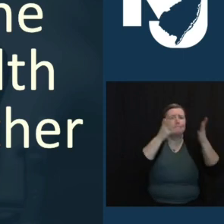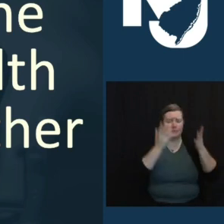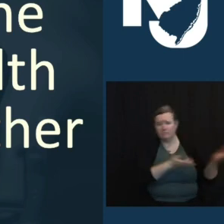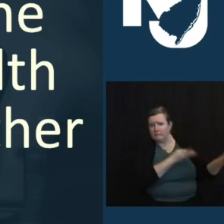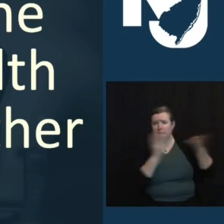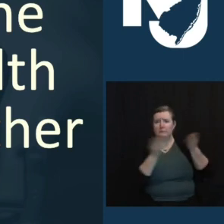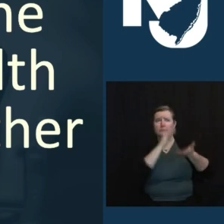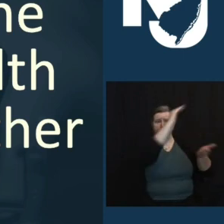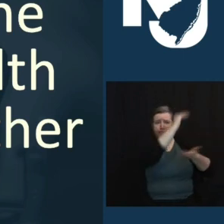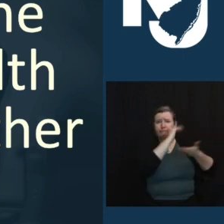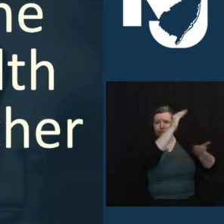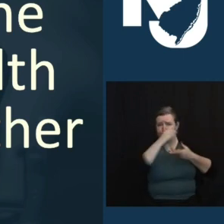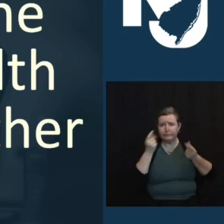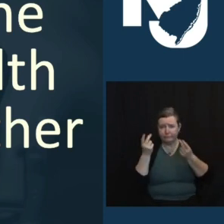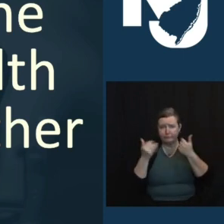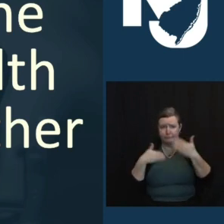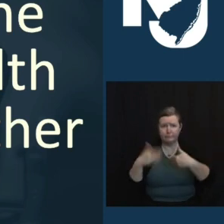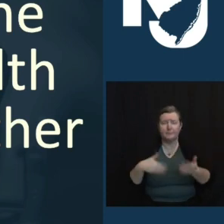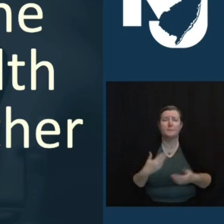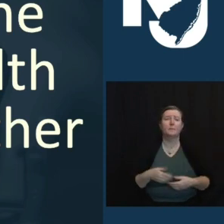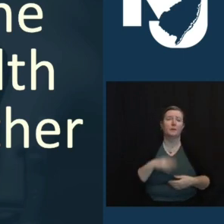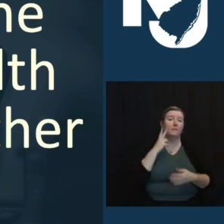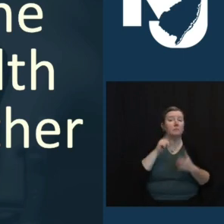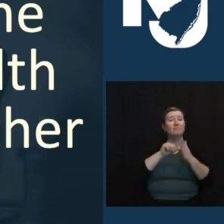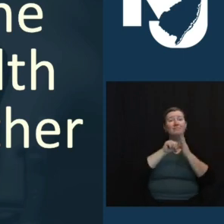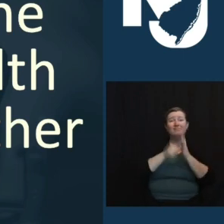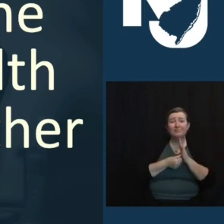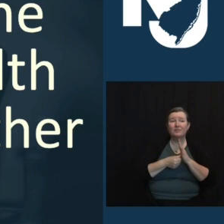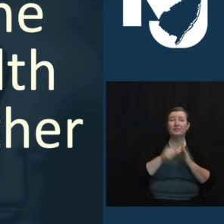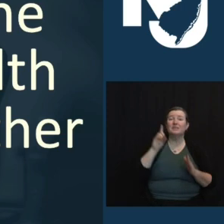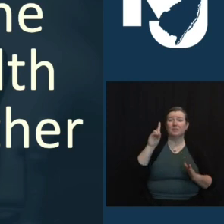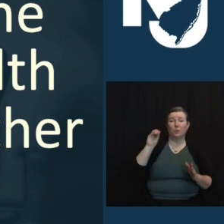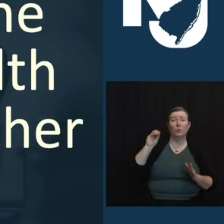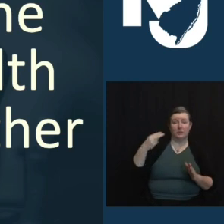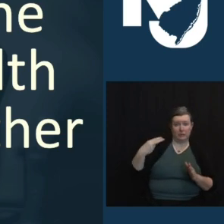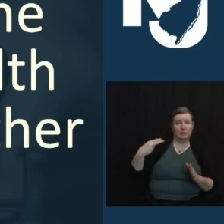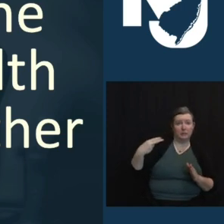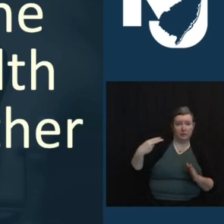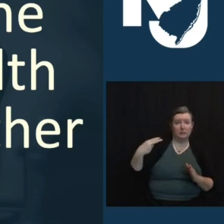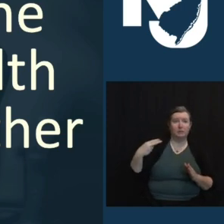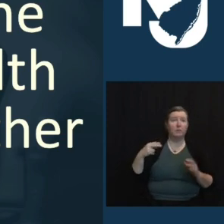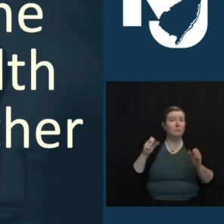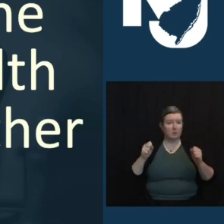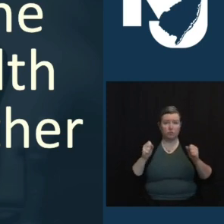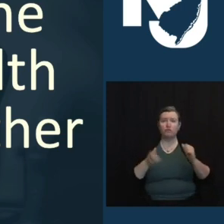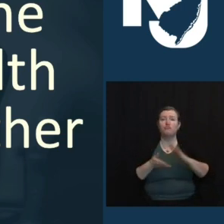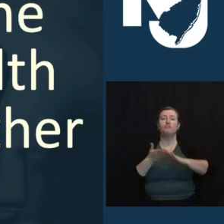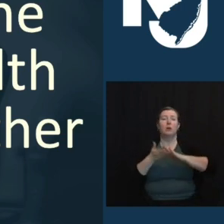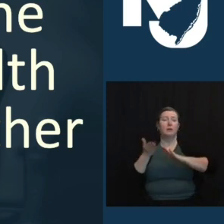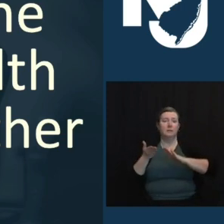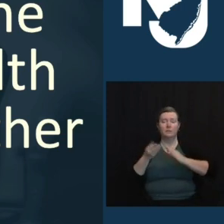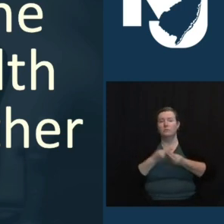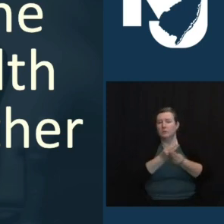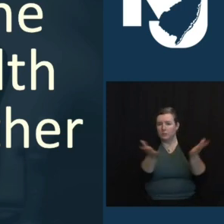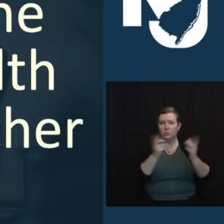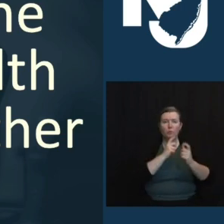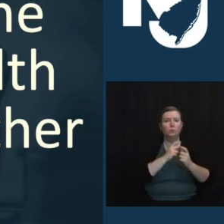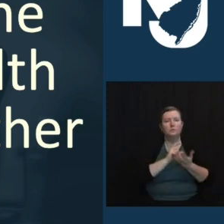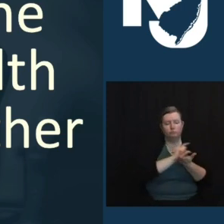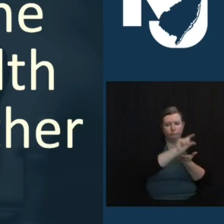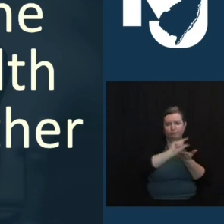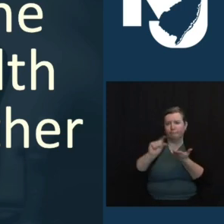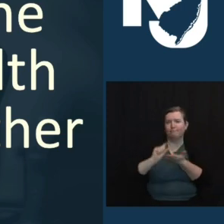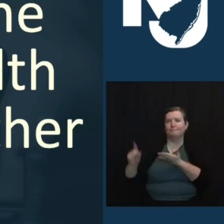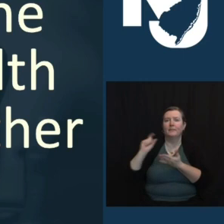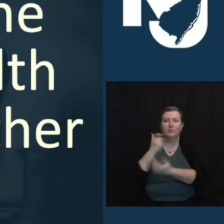want to emphasize that the Department of Health's ability to regulate the distribution of the vaccine especially is linked to